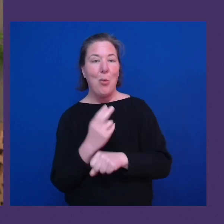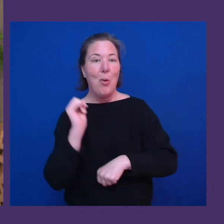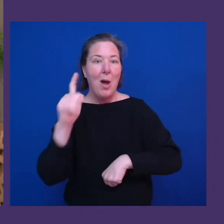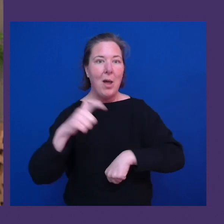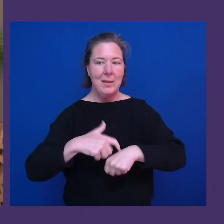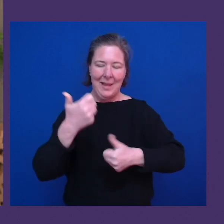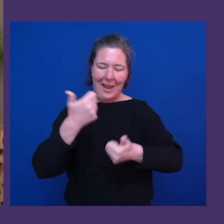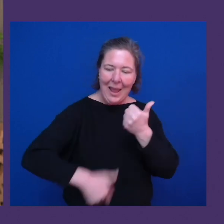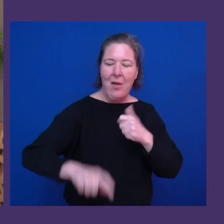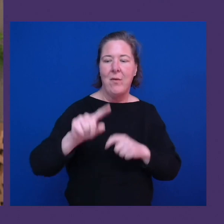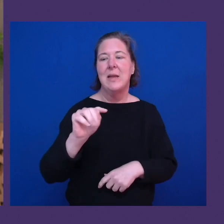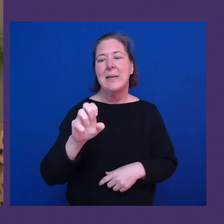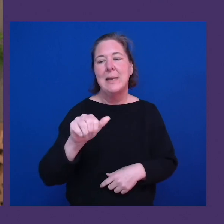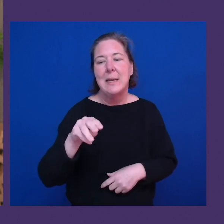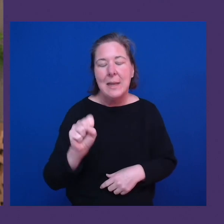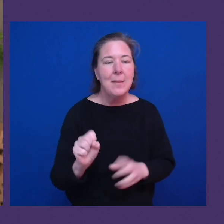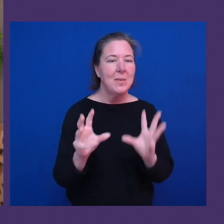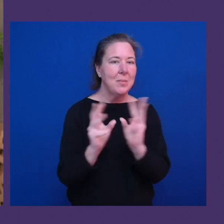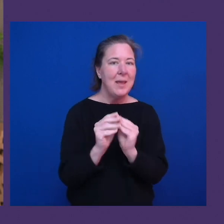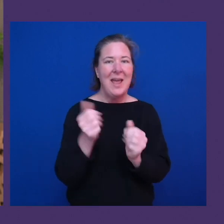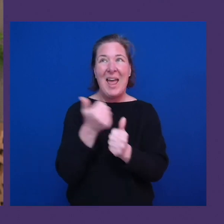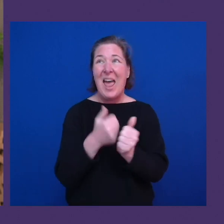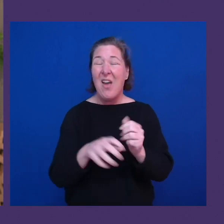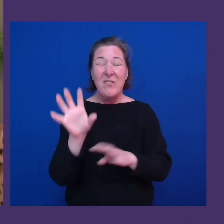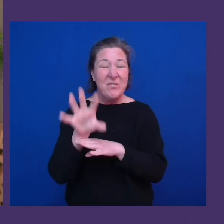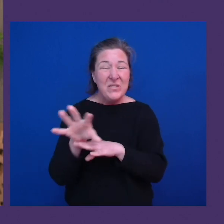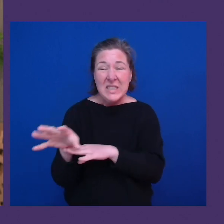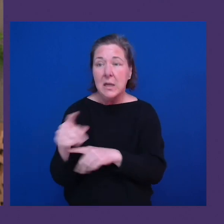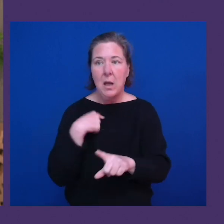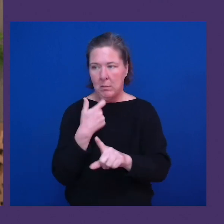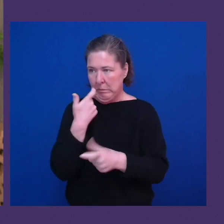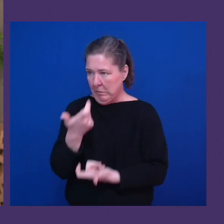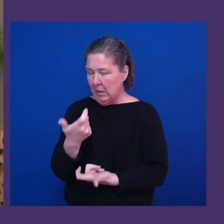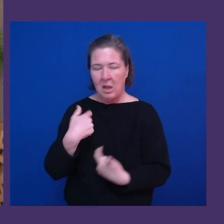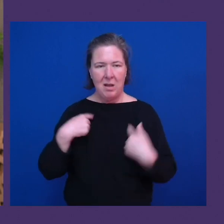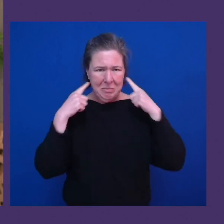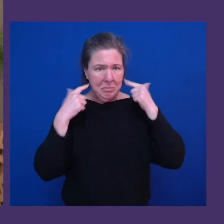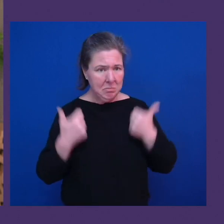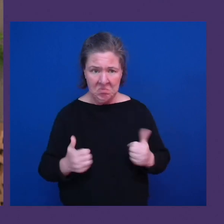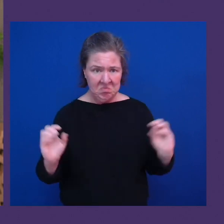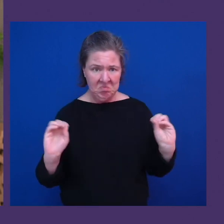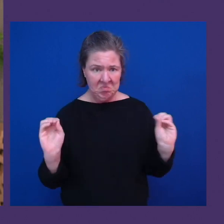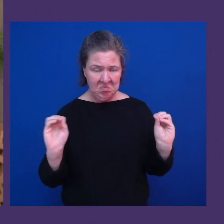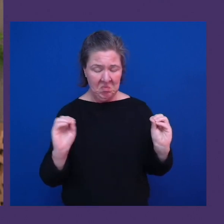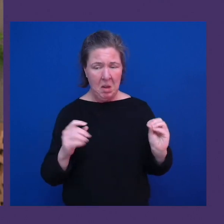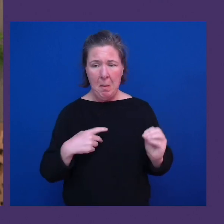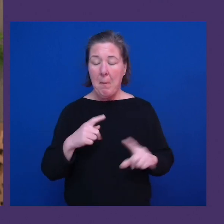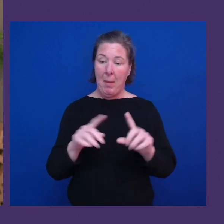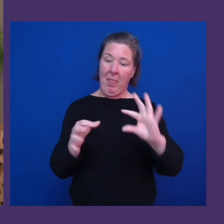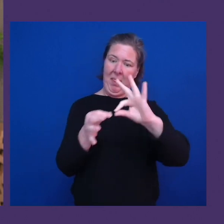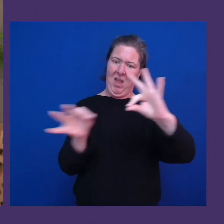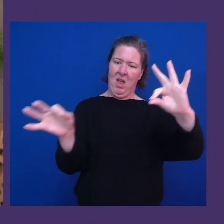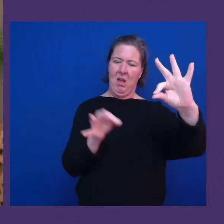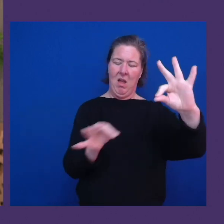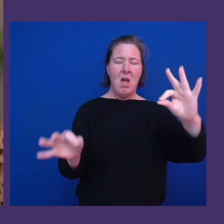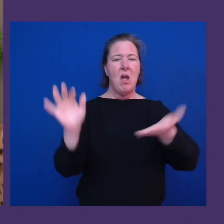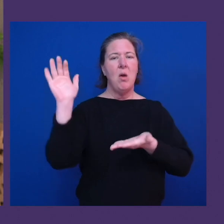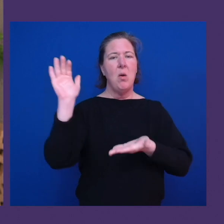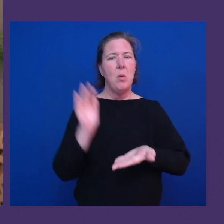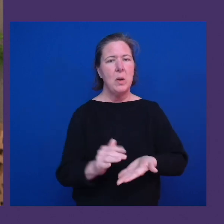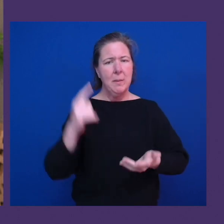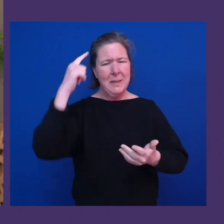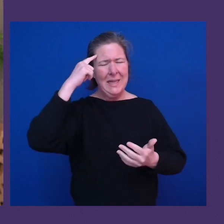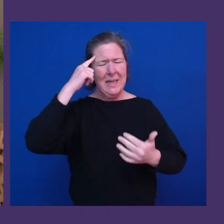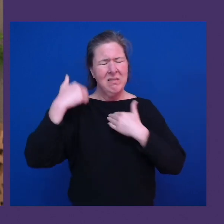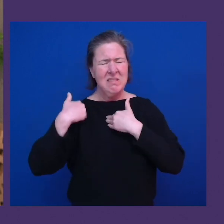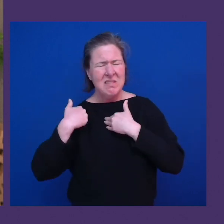meeting, in every video that I watch. I don't have a hearing disability, but I find that these captions help reduce the cognitive load